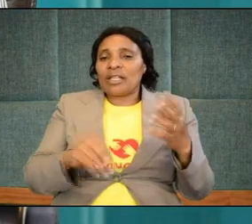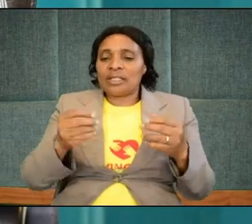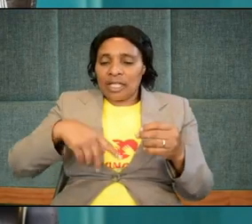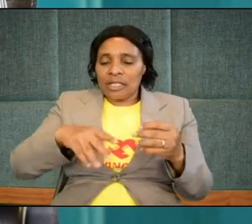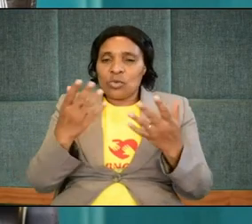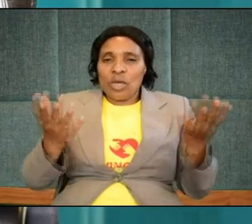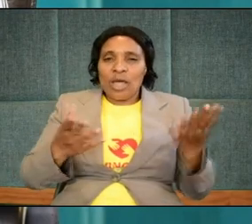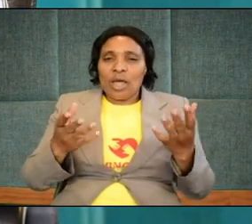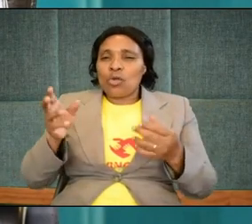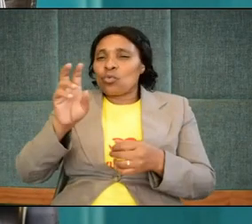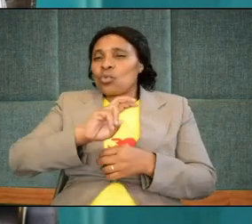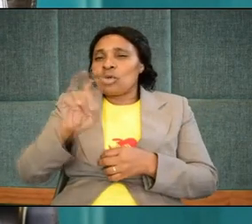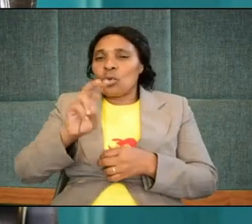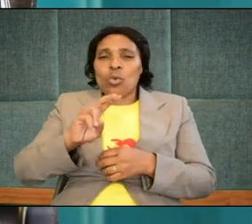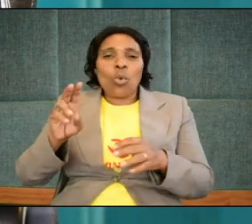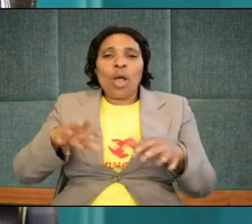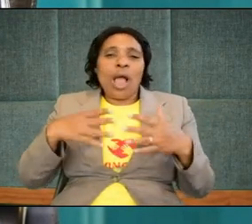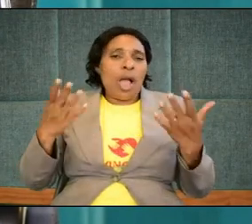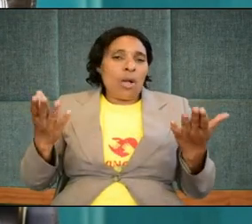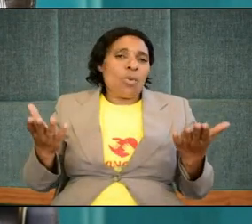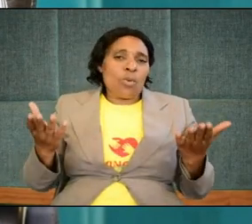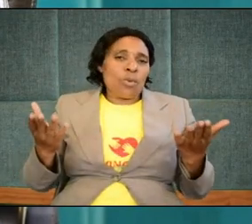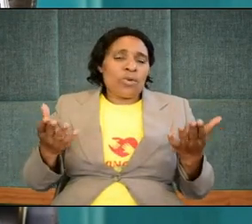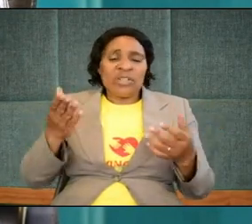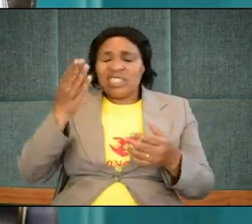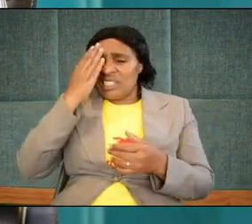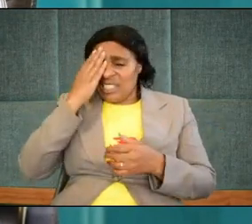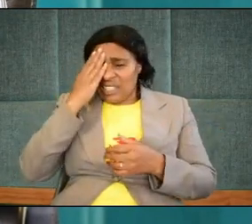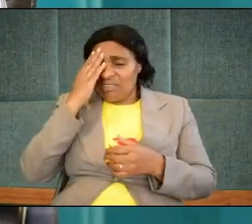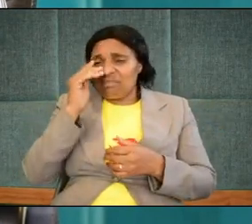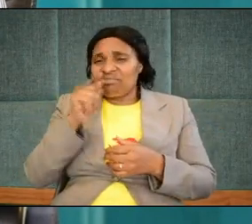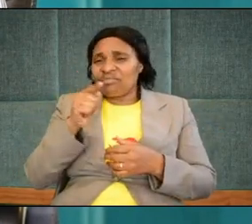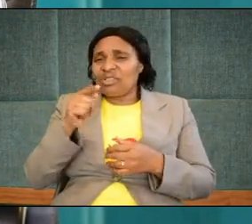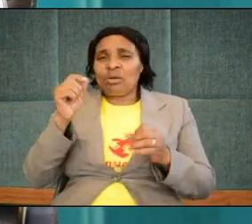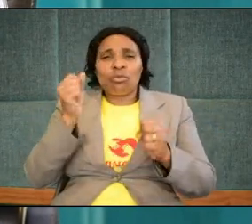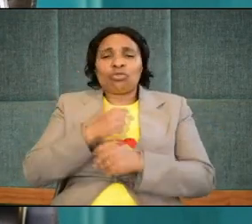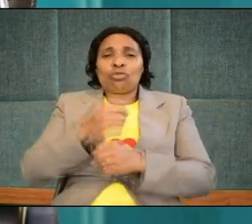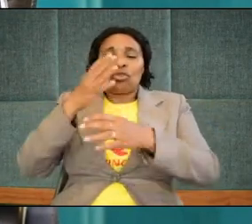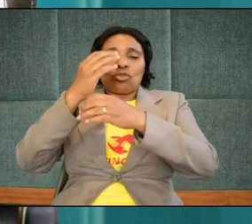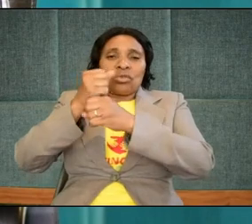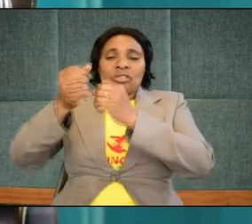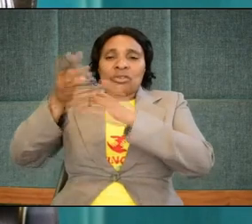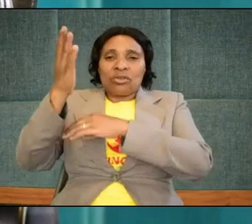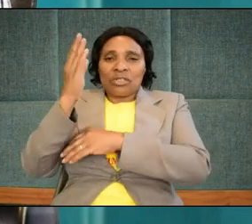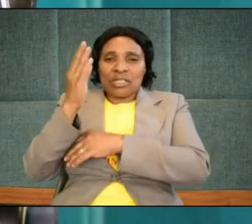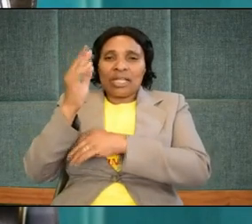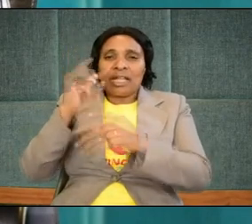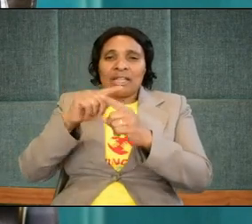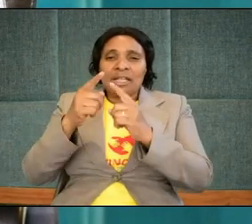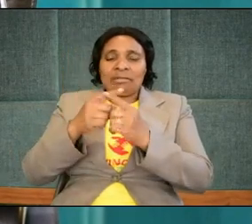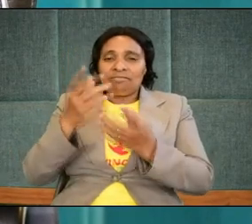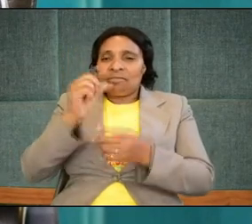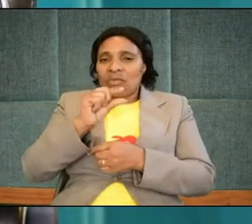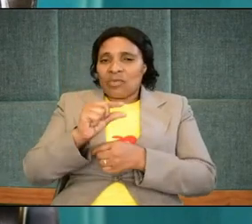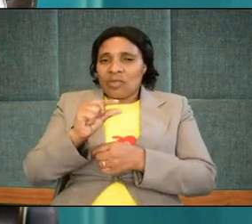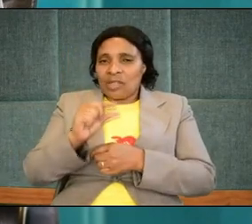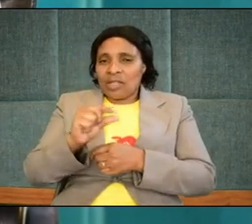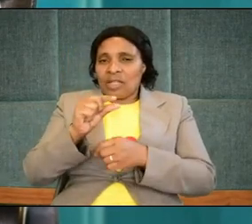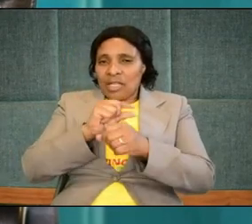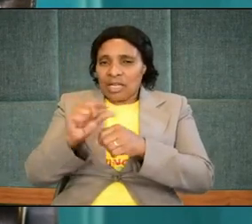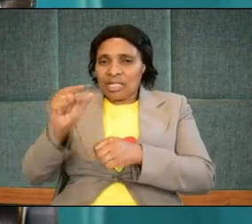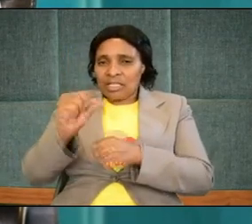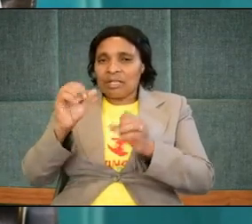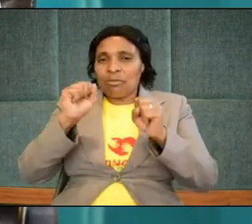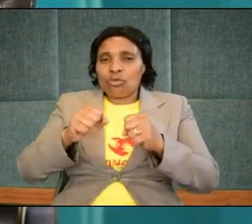where we want to look at, how is it that the Israelites did not trust God? So Grace, you can go ahead and tell us the story of